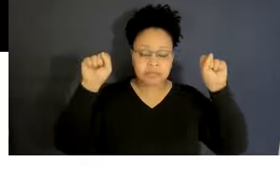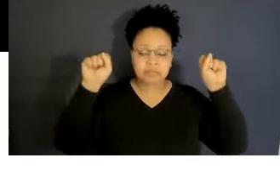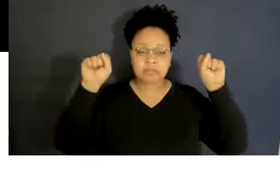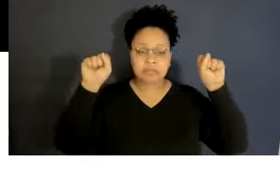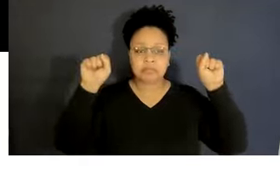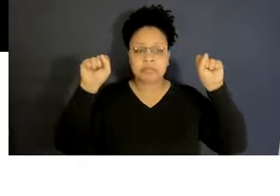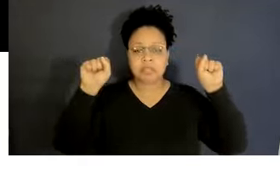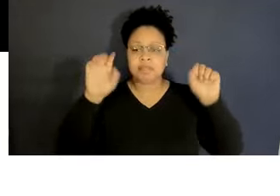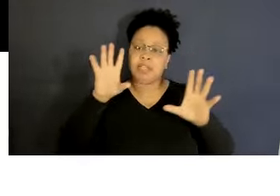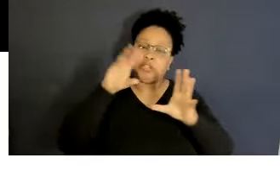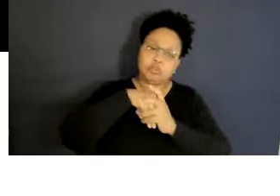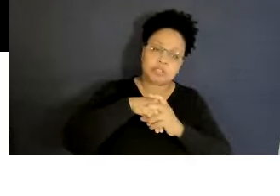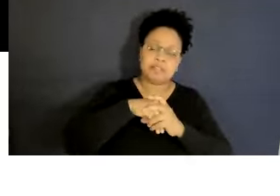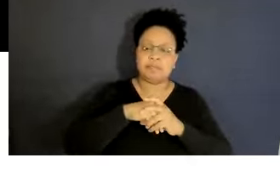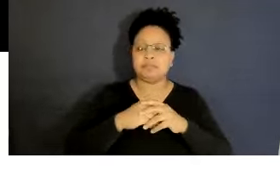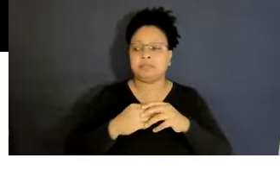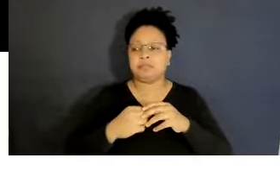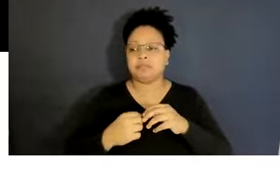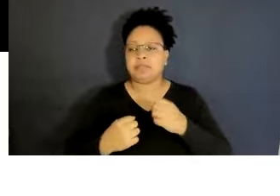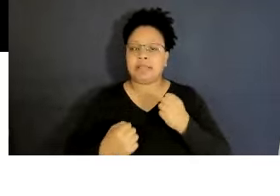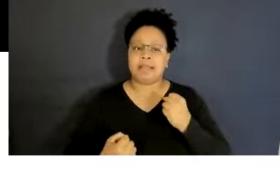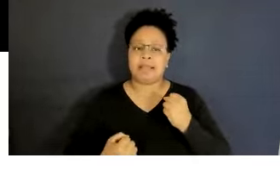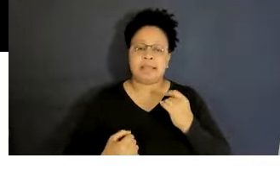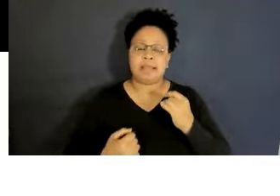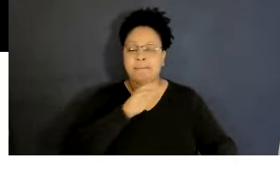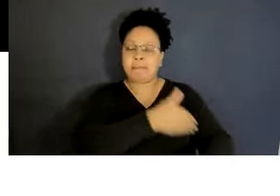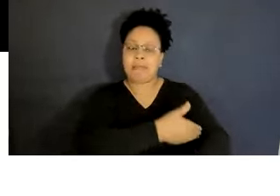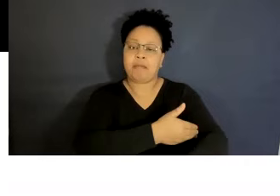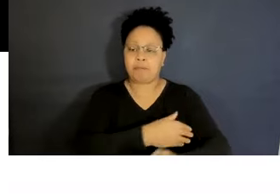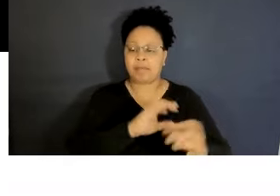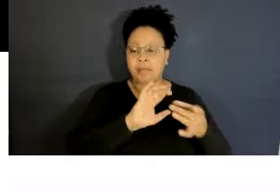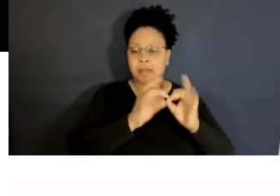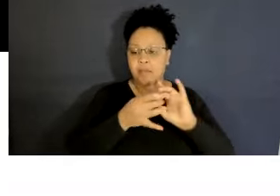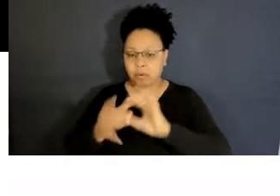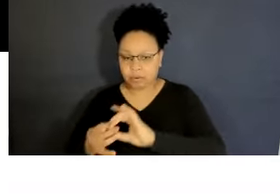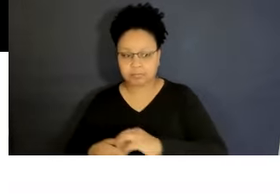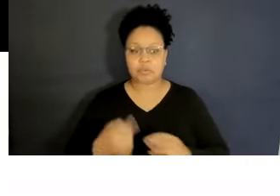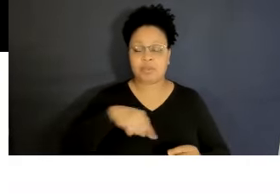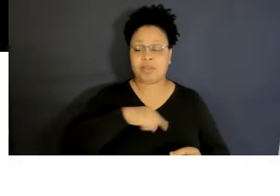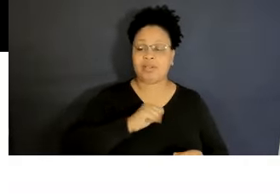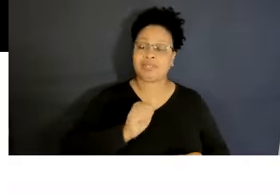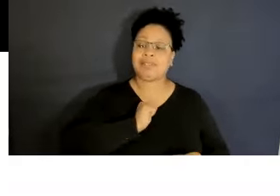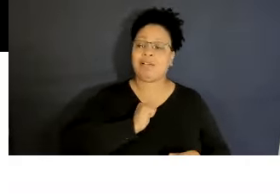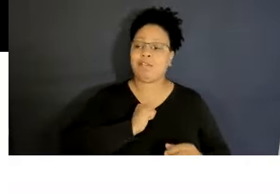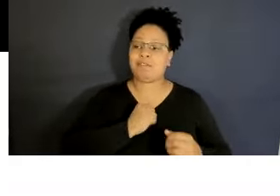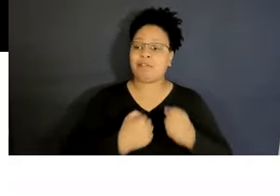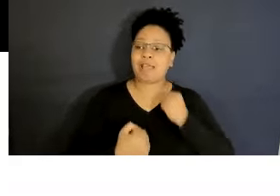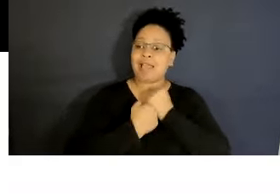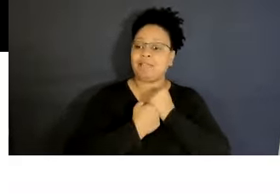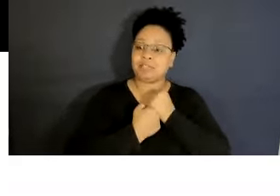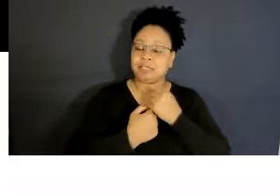of the Inclusive Empowerment Network. We are a self-advocacy group here